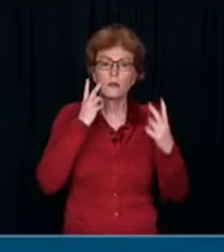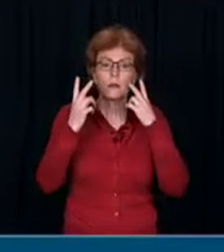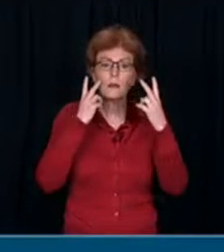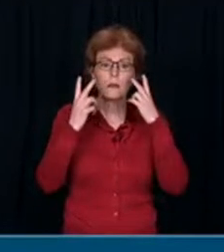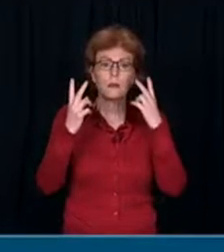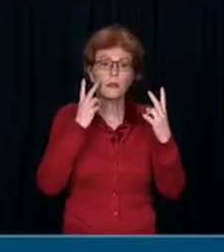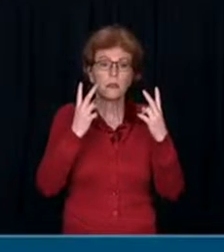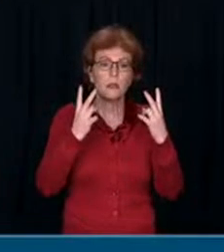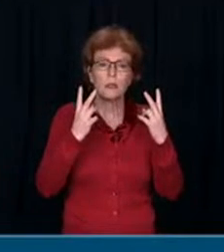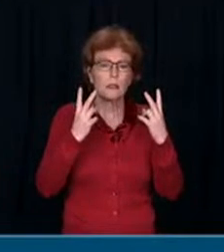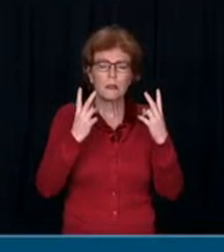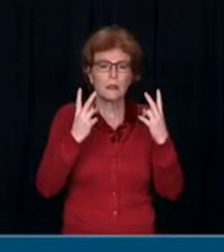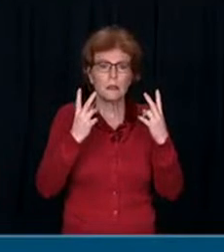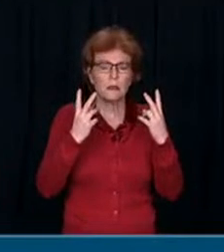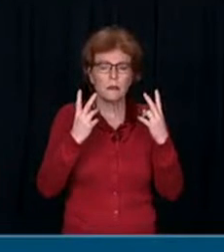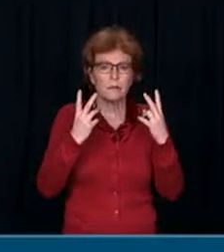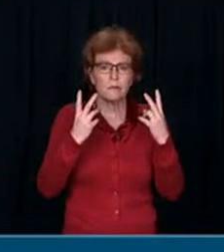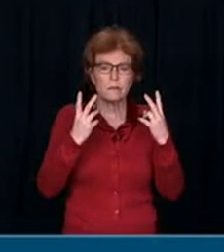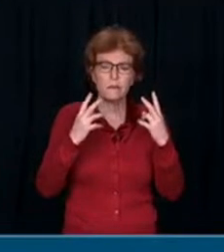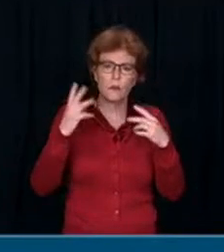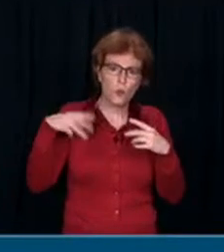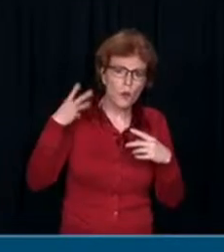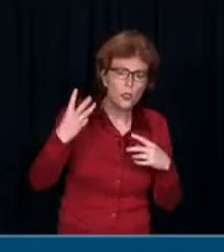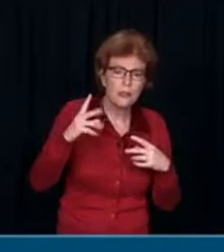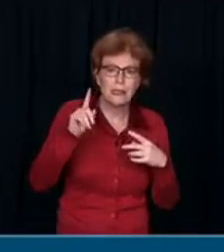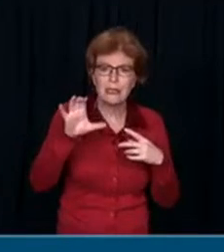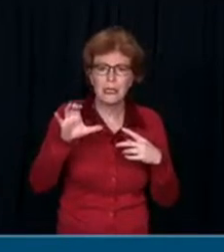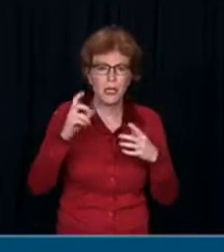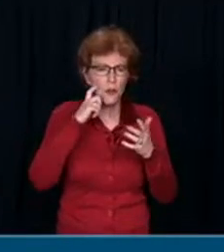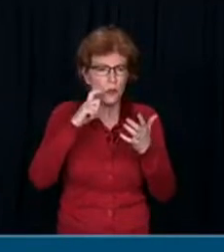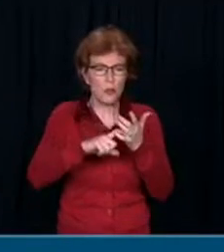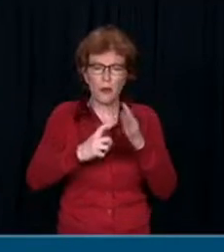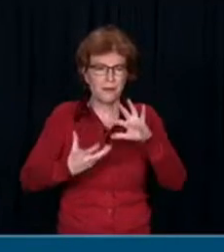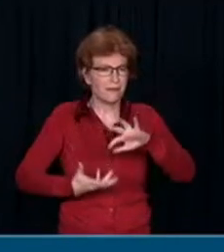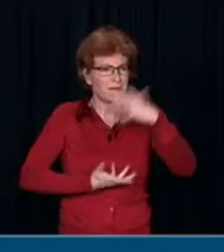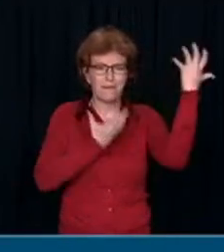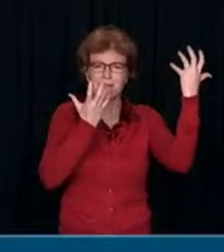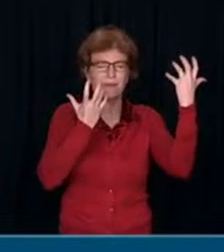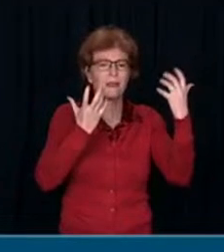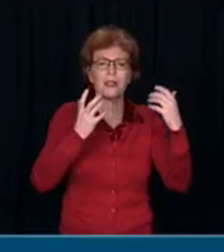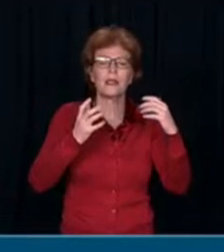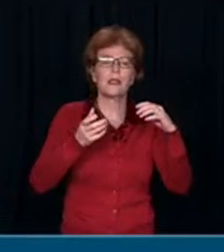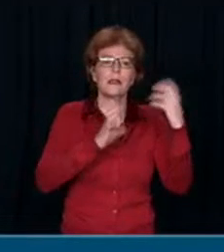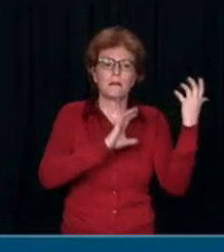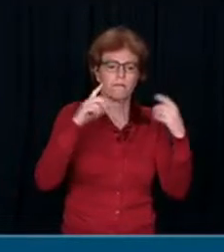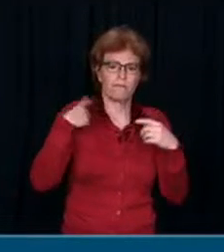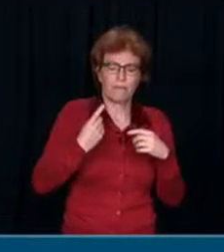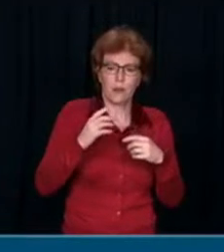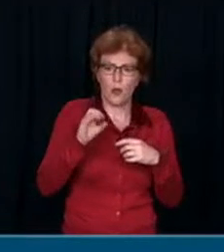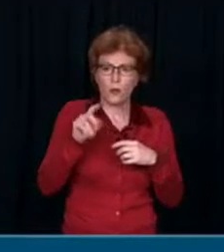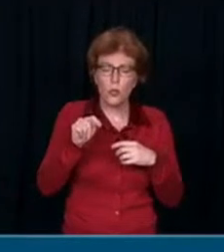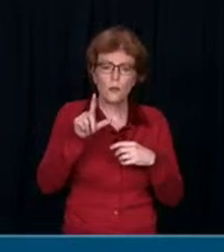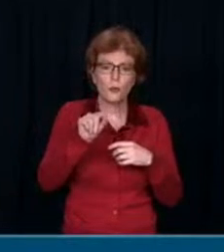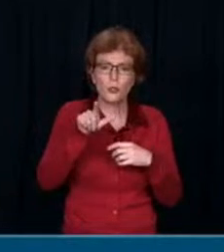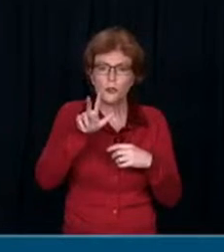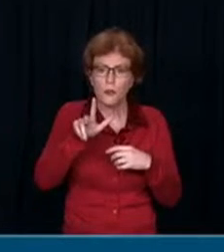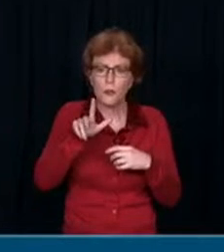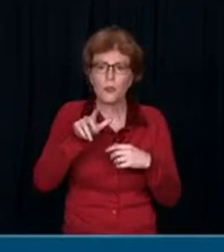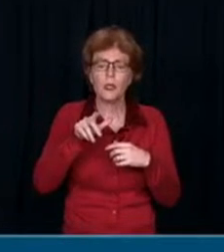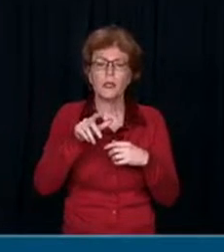a lot of dysfunction in Washington, D.C. Last October in